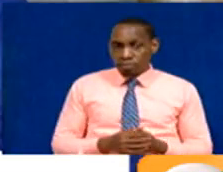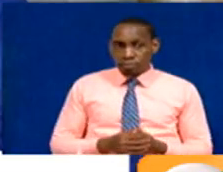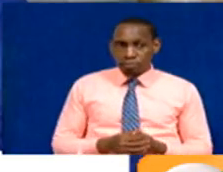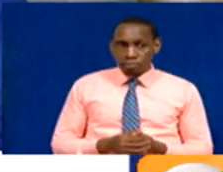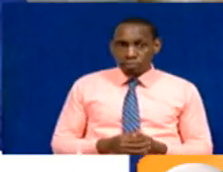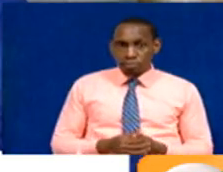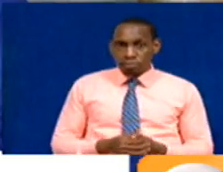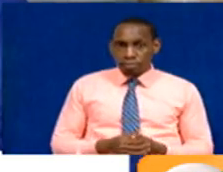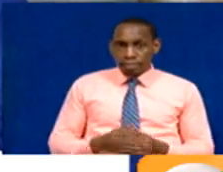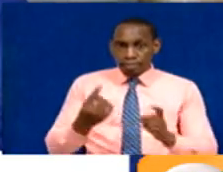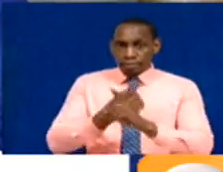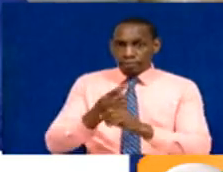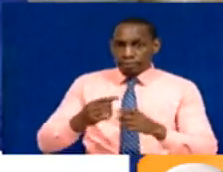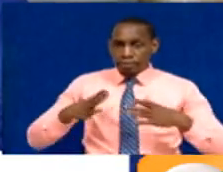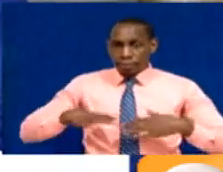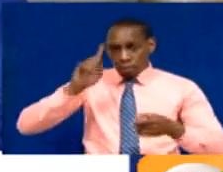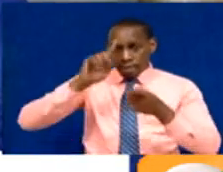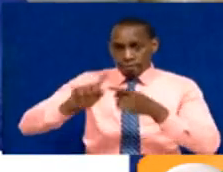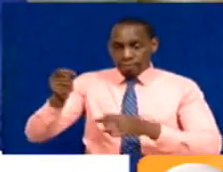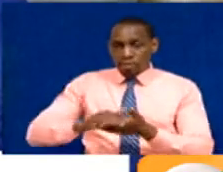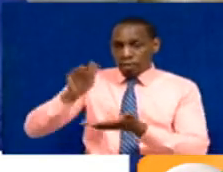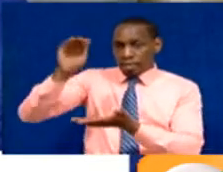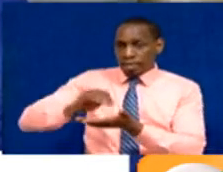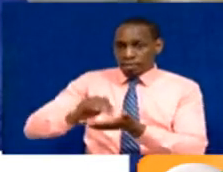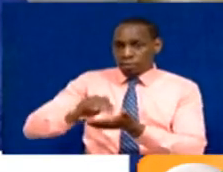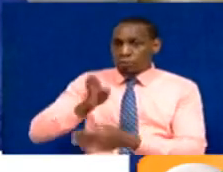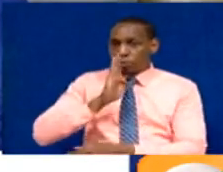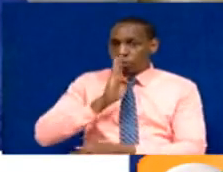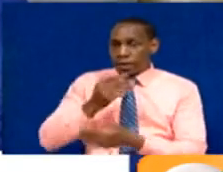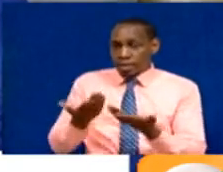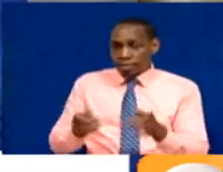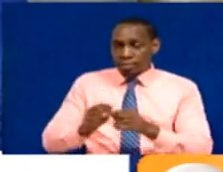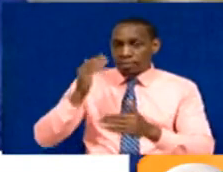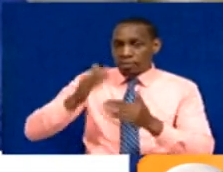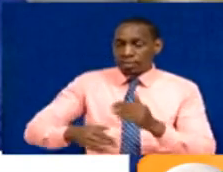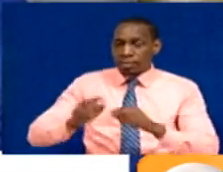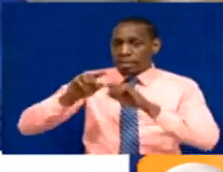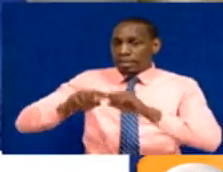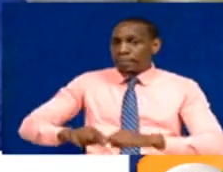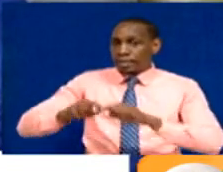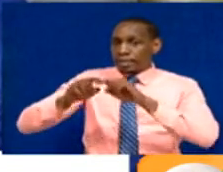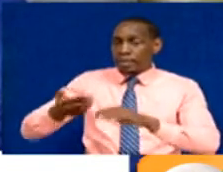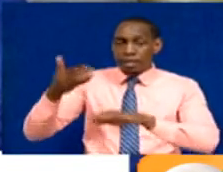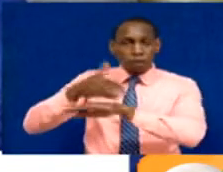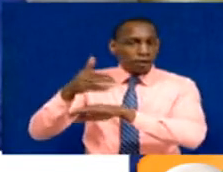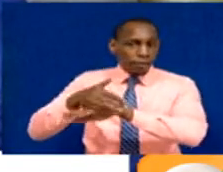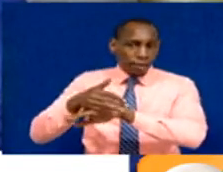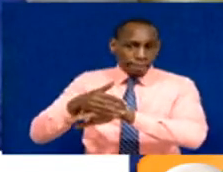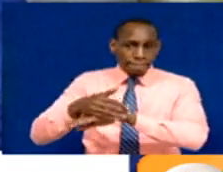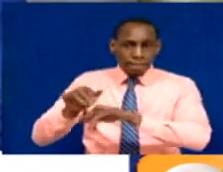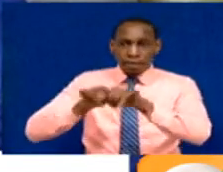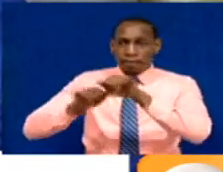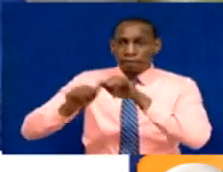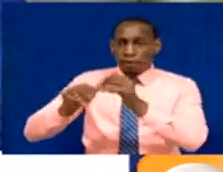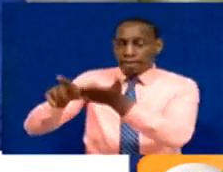the various presidential candidates? How do we reduce debt? How do we stop over-reliance on